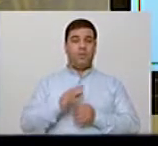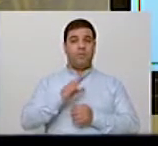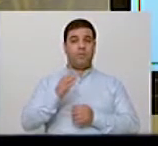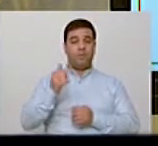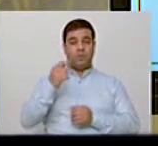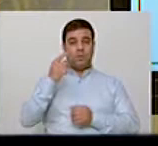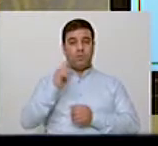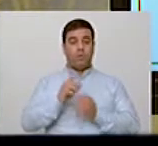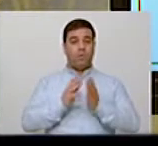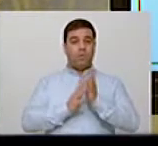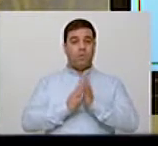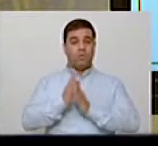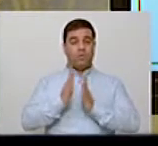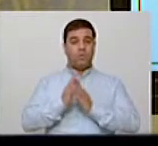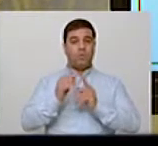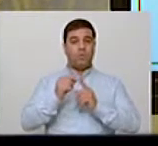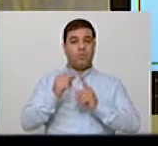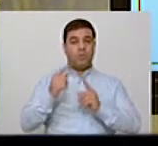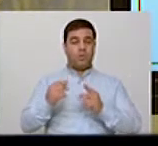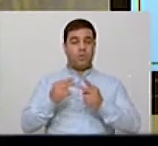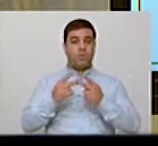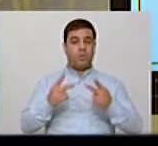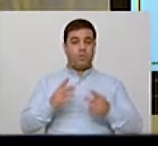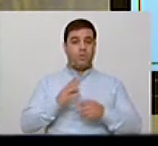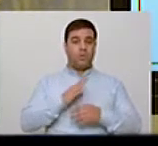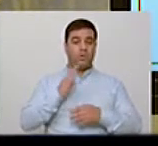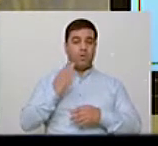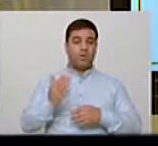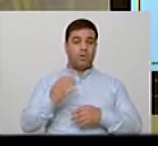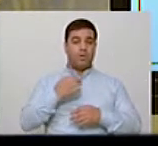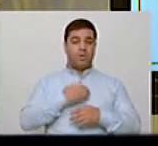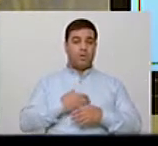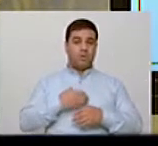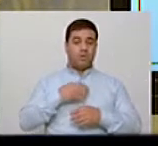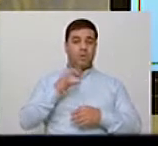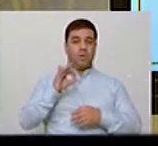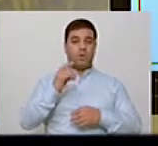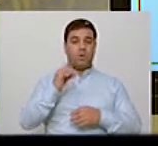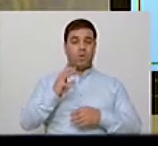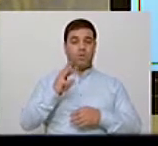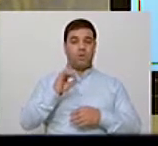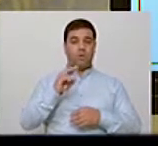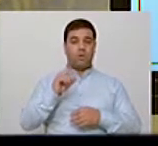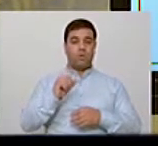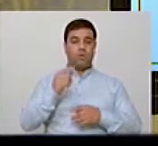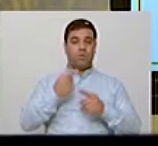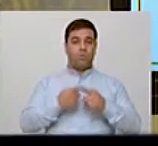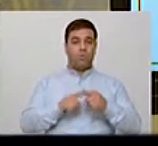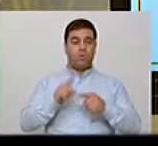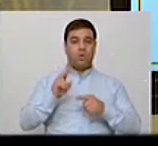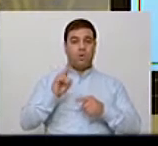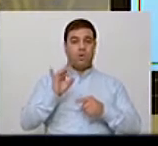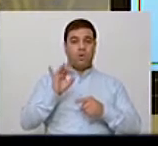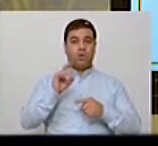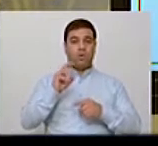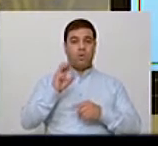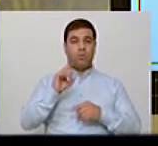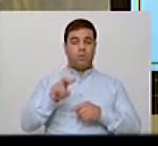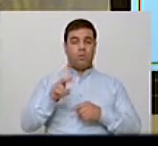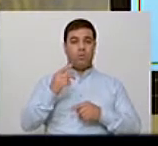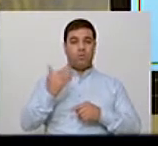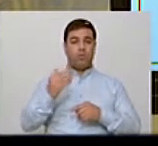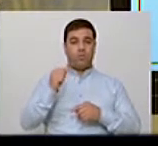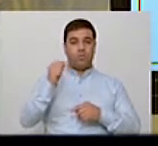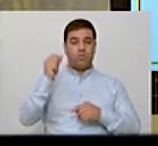Ma'lumki, o'simlik barglarida hosil bo'ladigan asosiy organik modda bu kraxmaldir. U quyosh